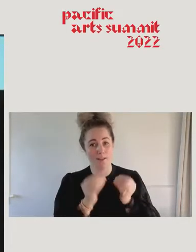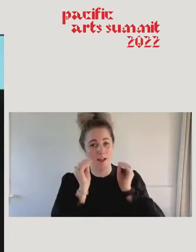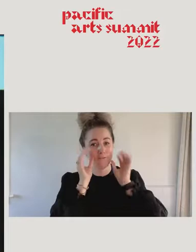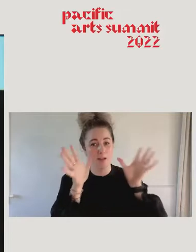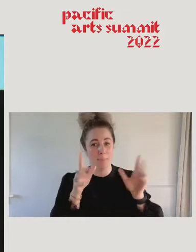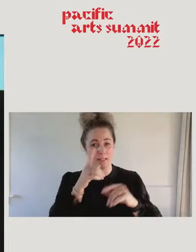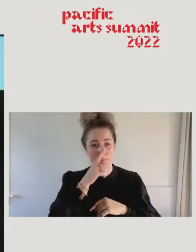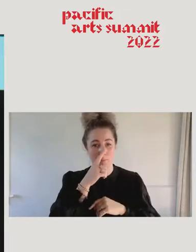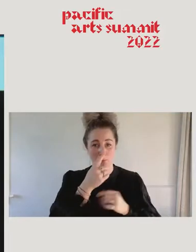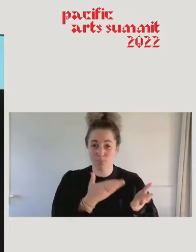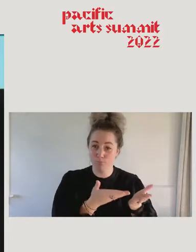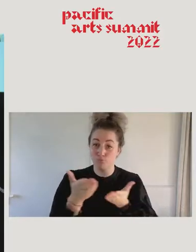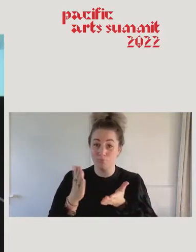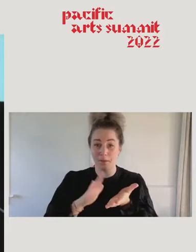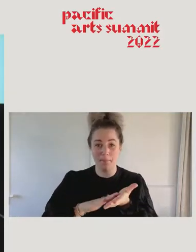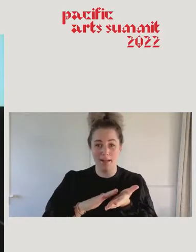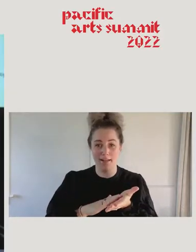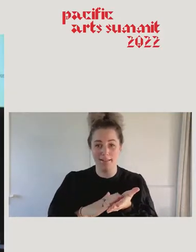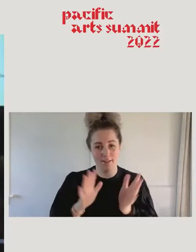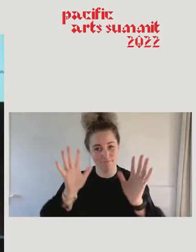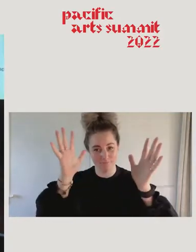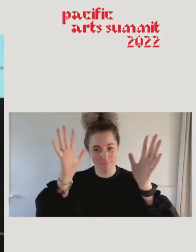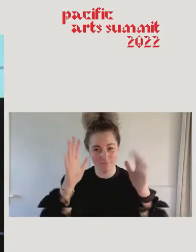Margarita over to you